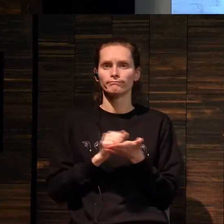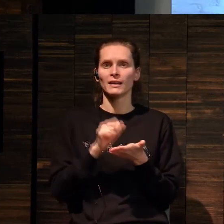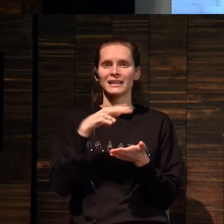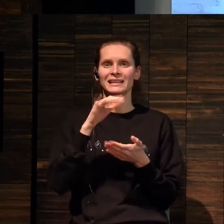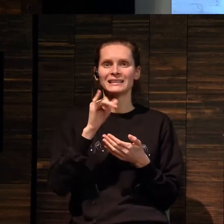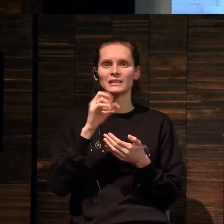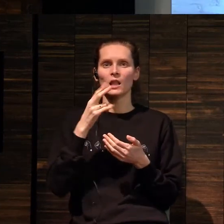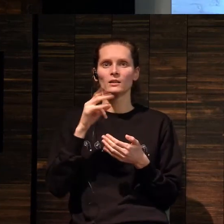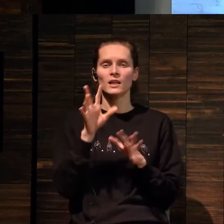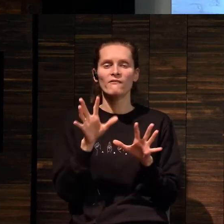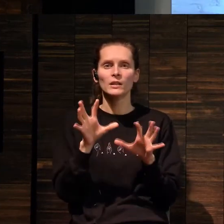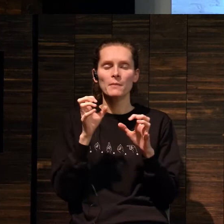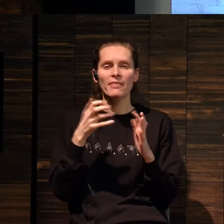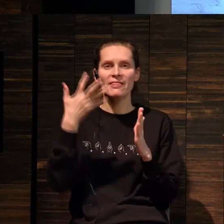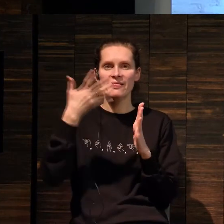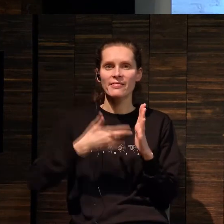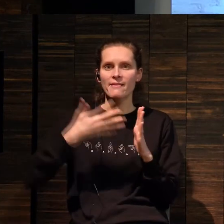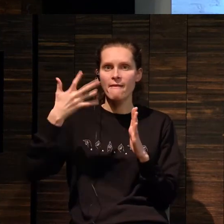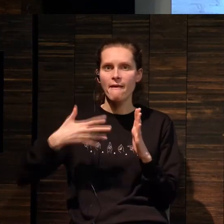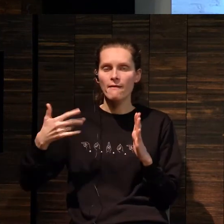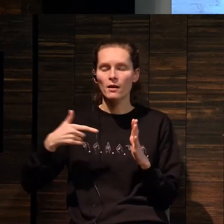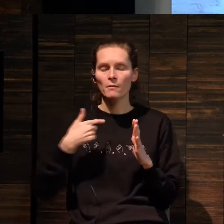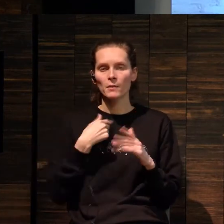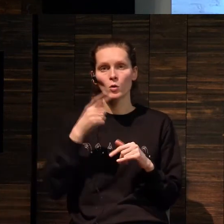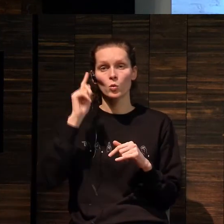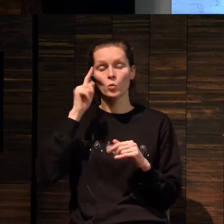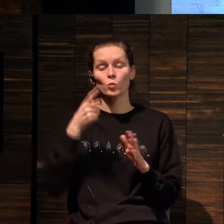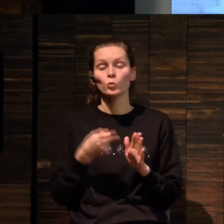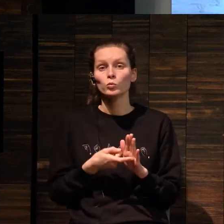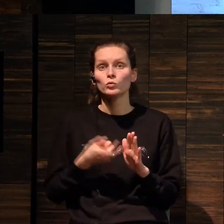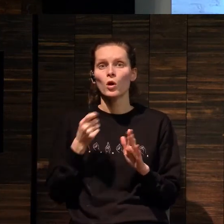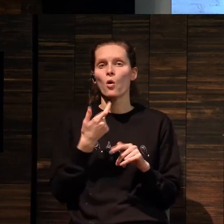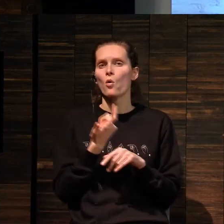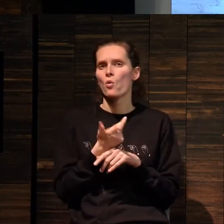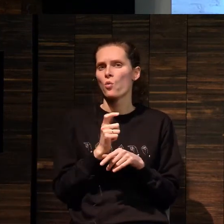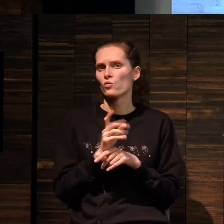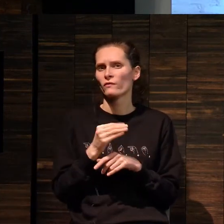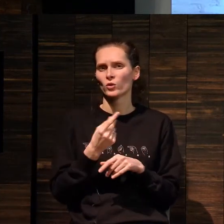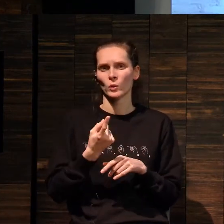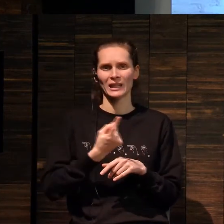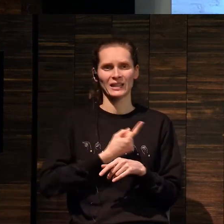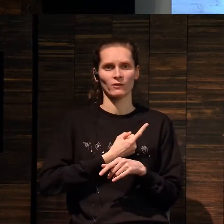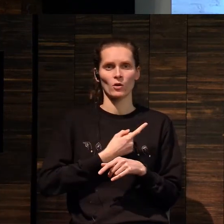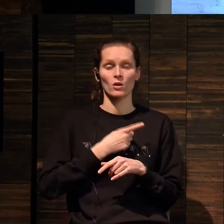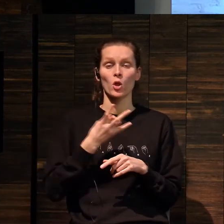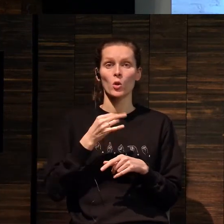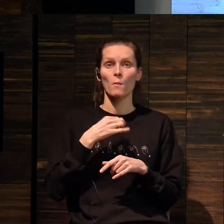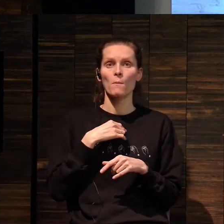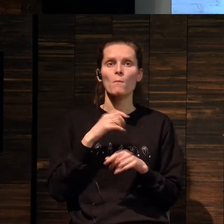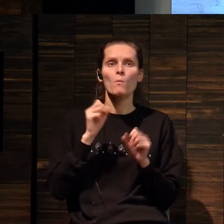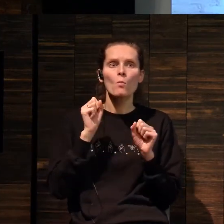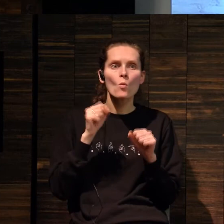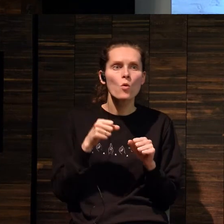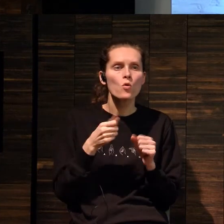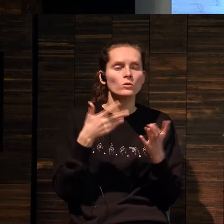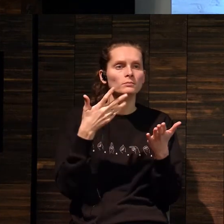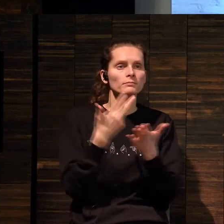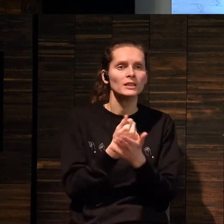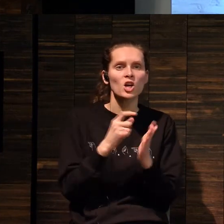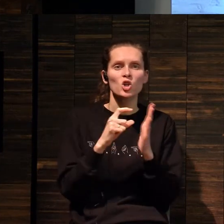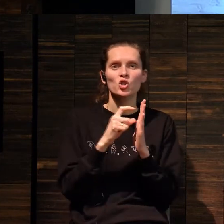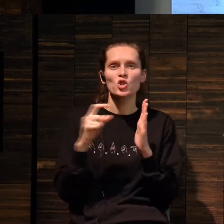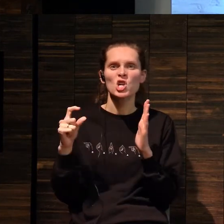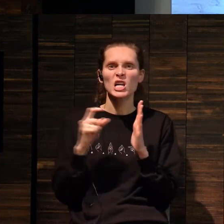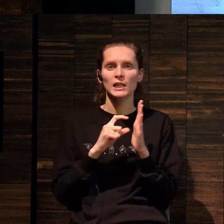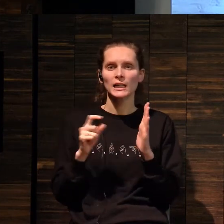We discussed people who have dyslexia, and we found out that it's all very individual, but still we